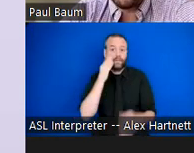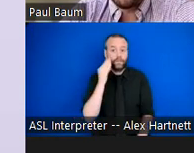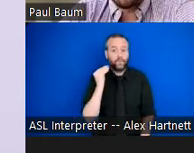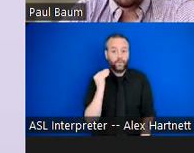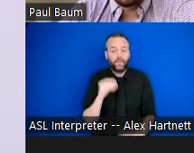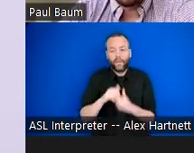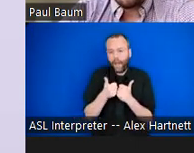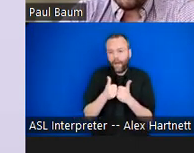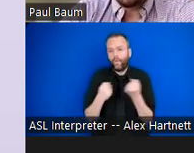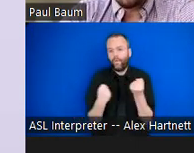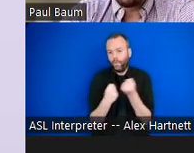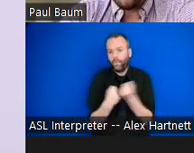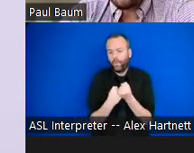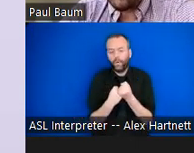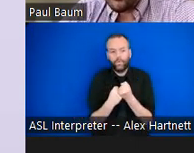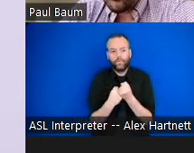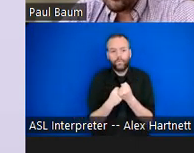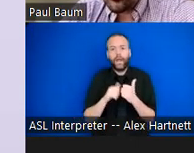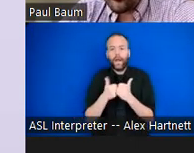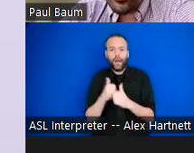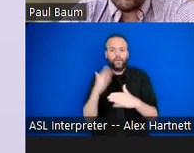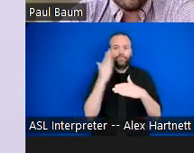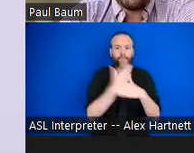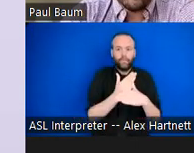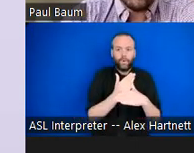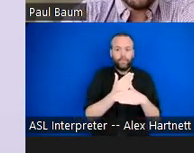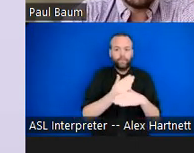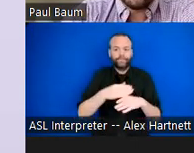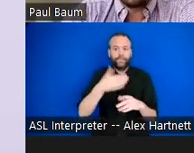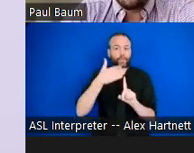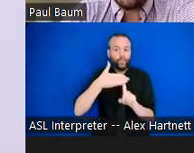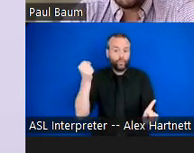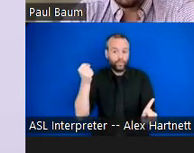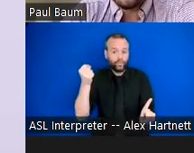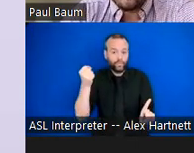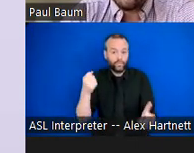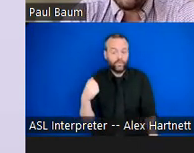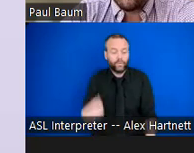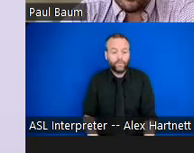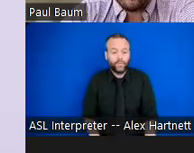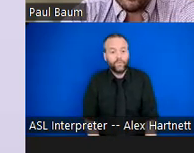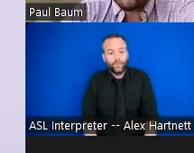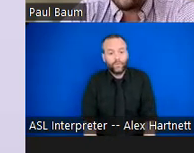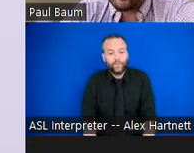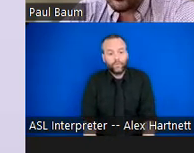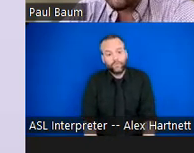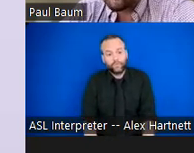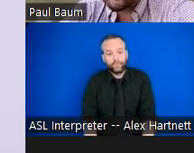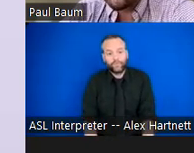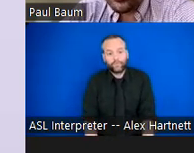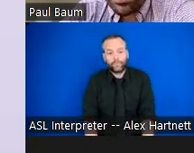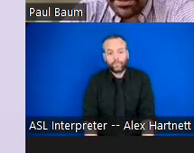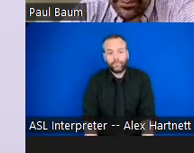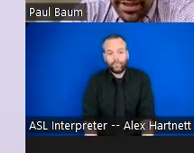prevention, and information on how to work with parents and families so that they may better understand the unique needs of their child who